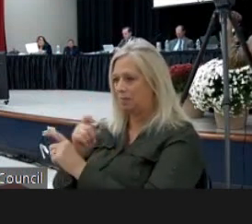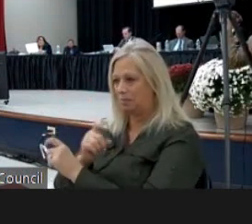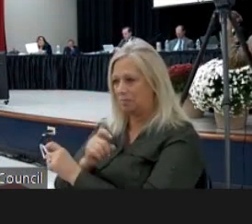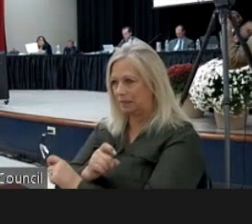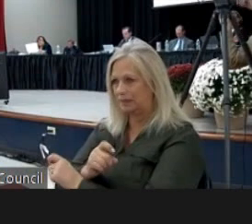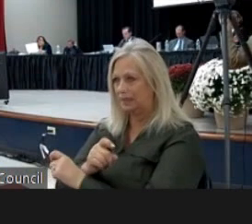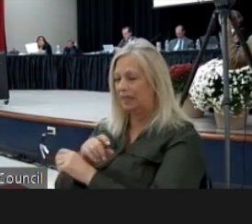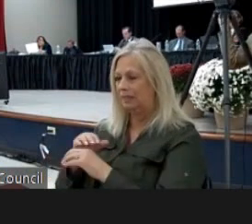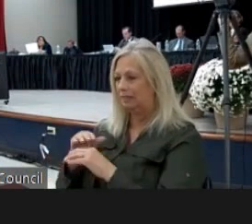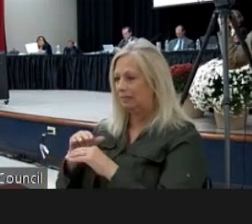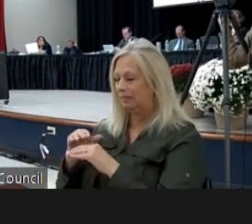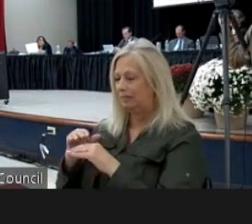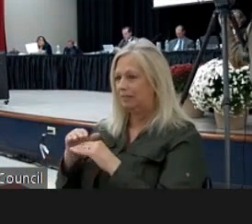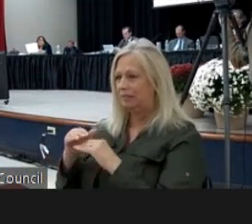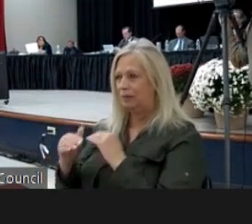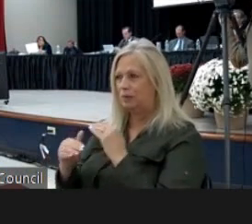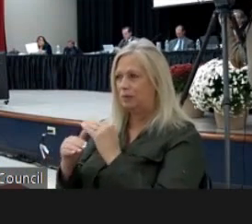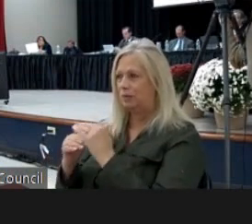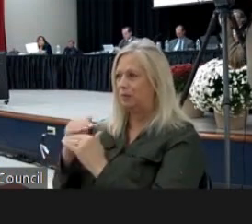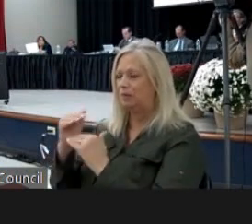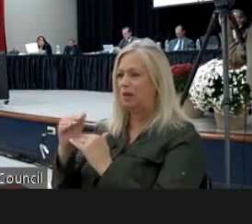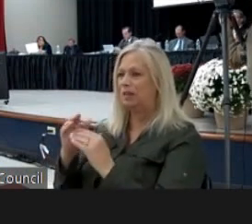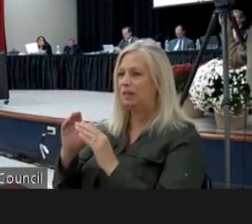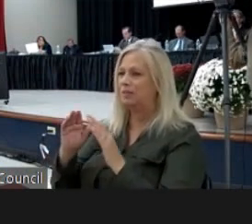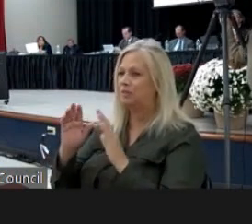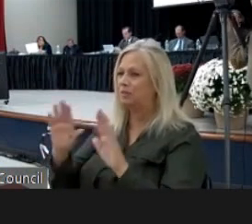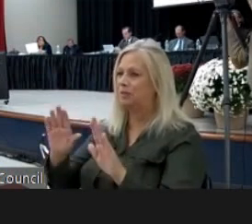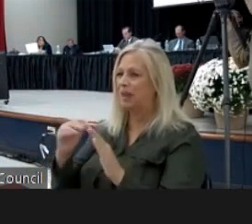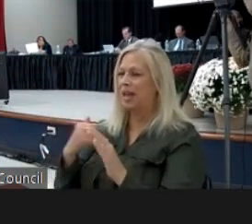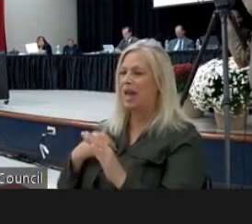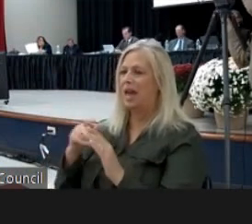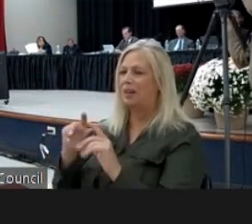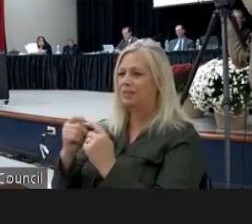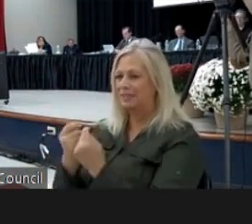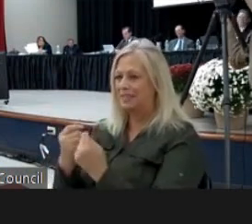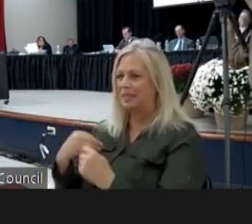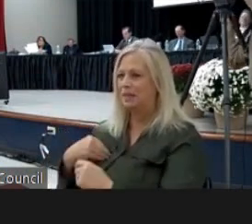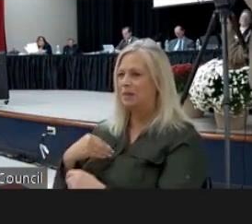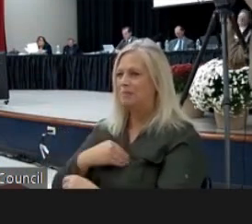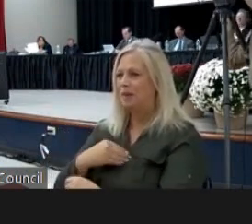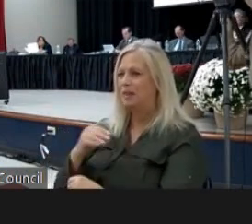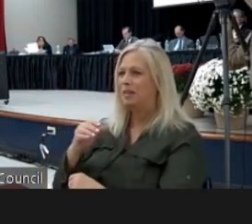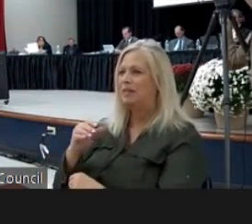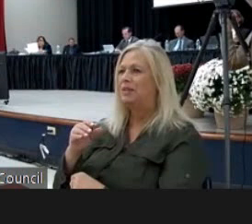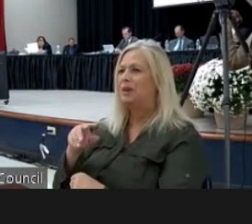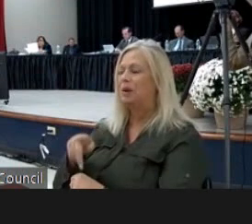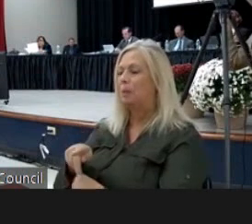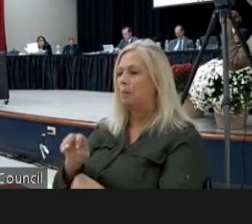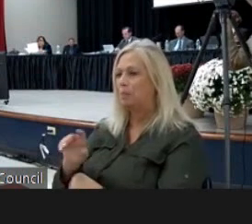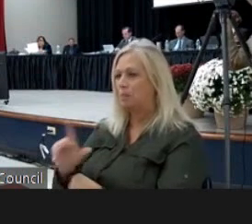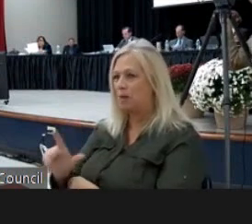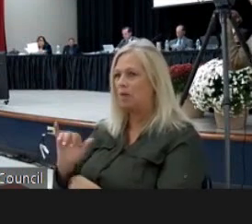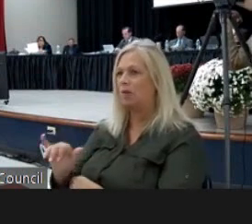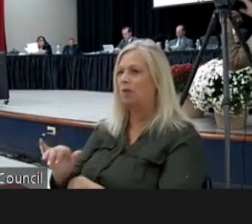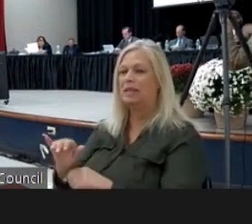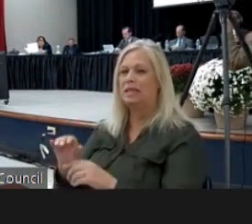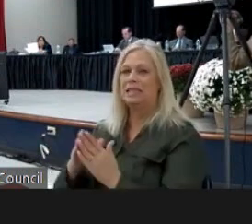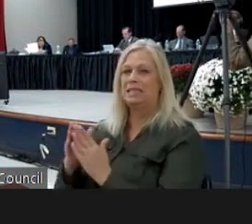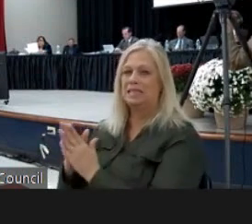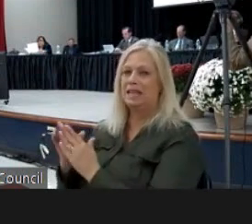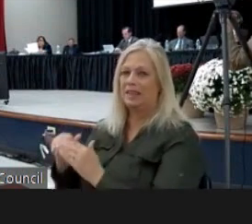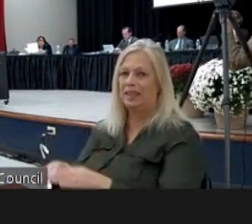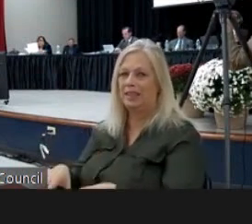just it's really great to have a team member like Paul Kane in the city manager's office that can take on that responsibility,